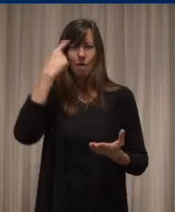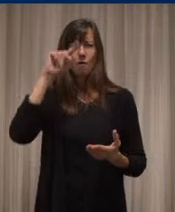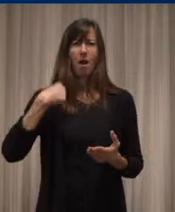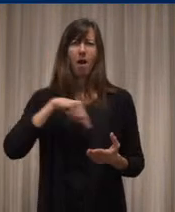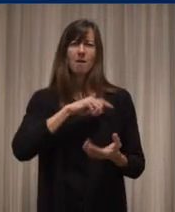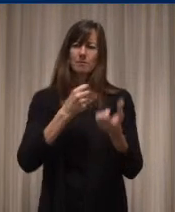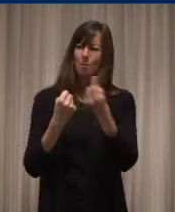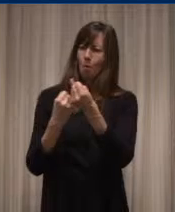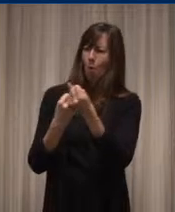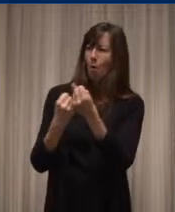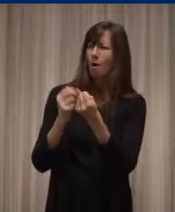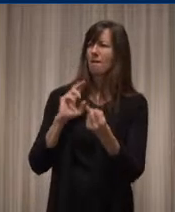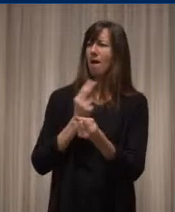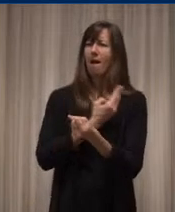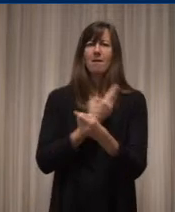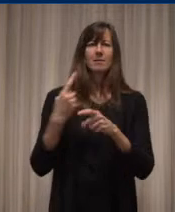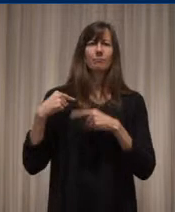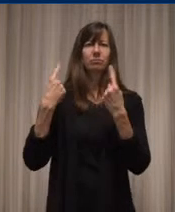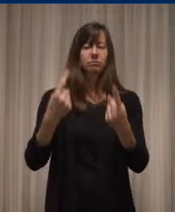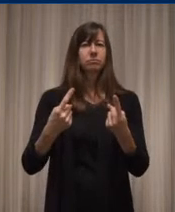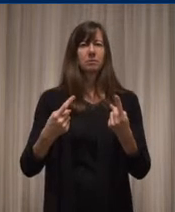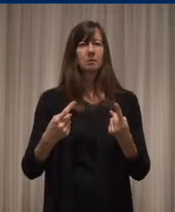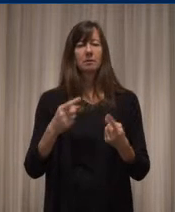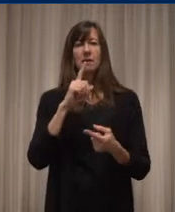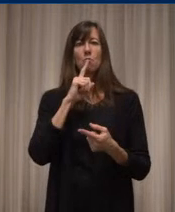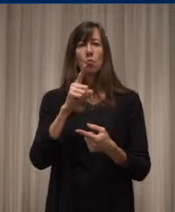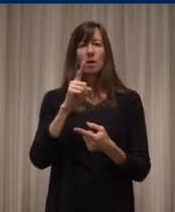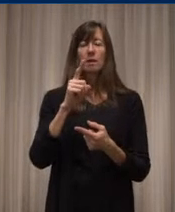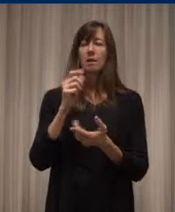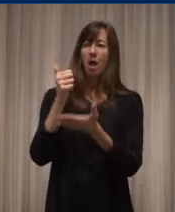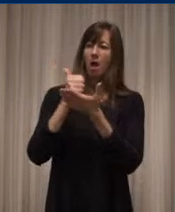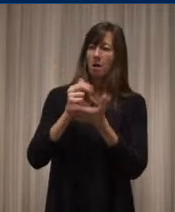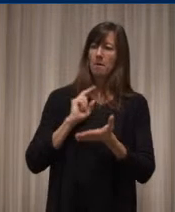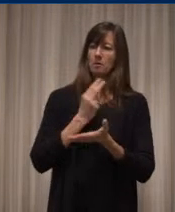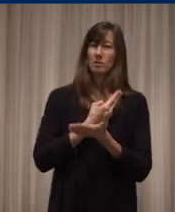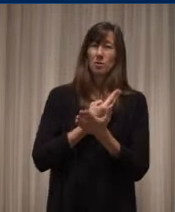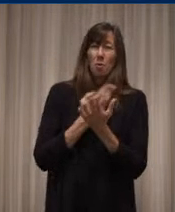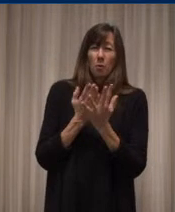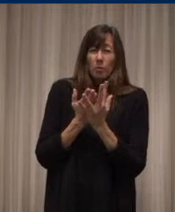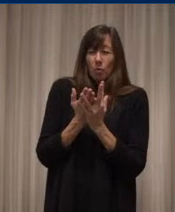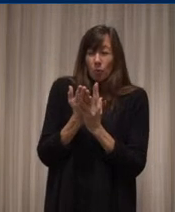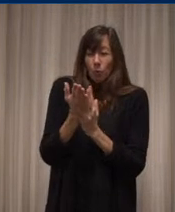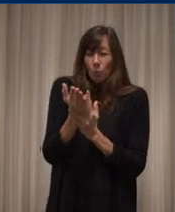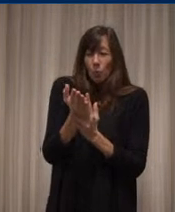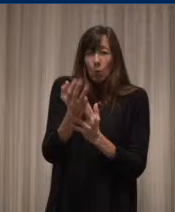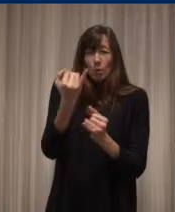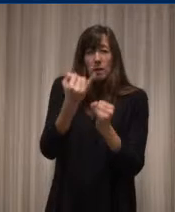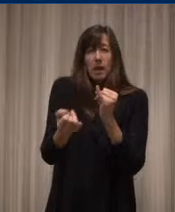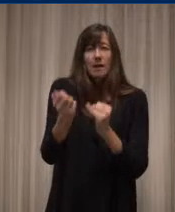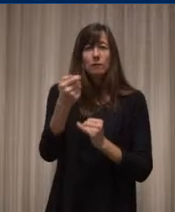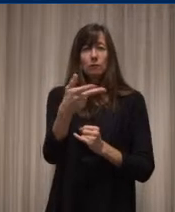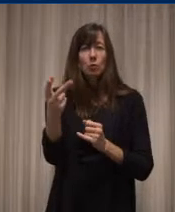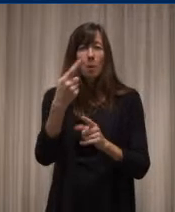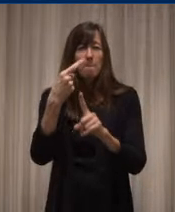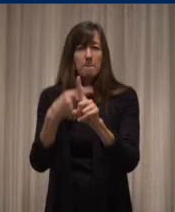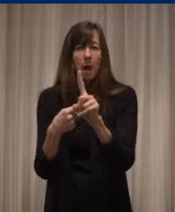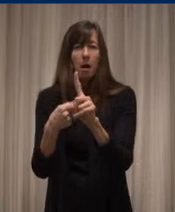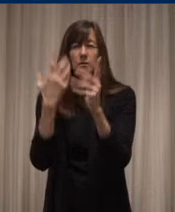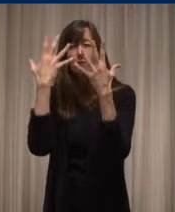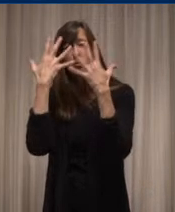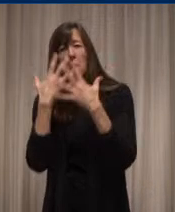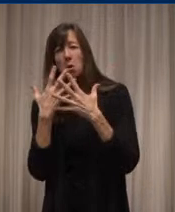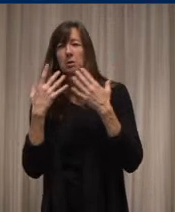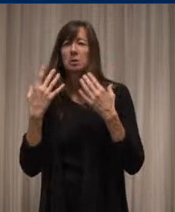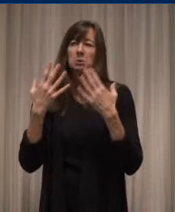continue to be there for us, and are going to get us through this last few months of darkness and challenge in the winter before we head